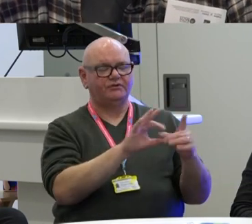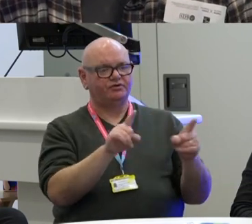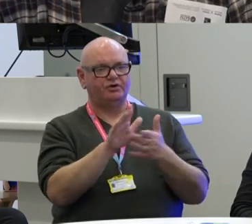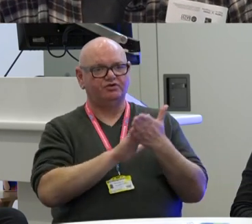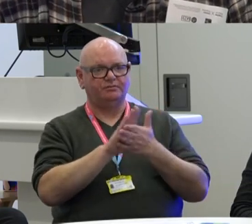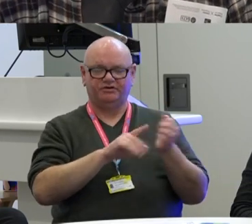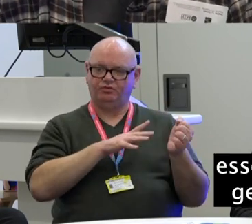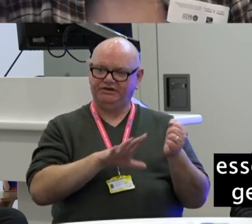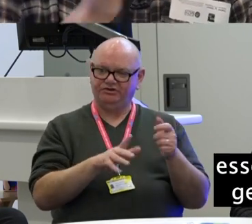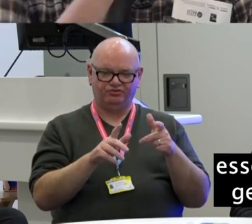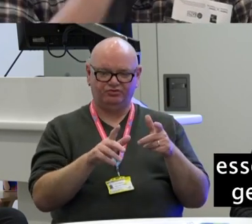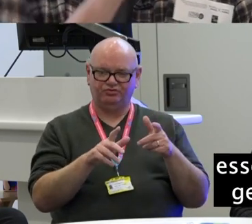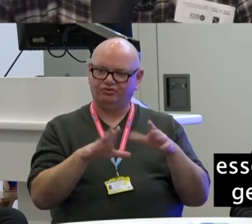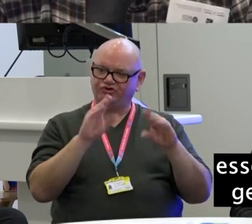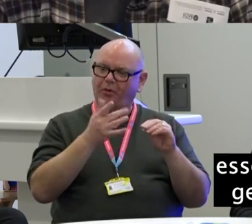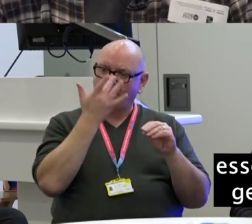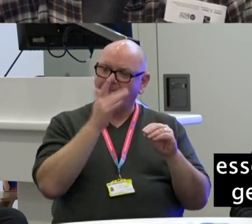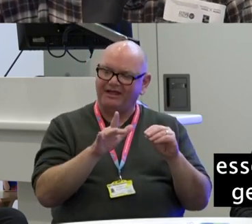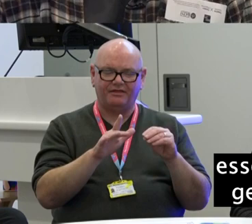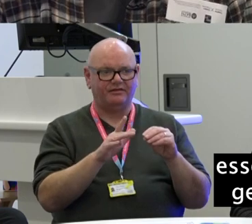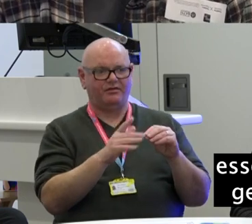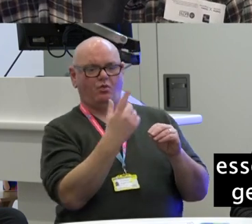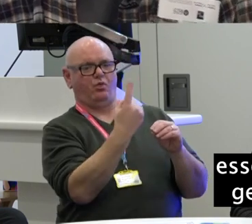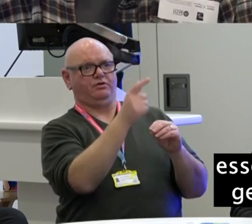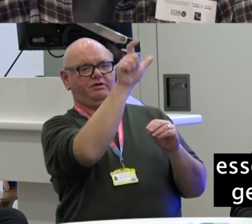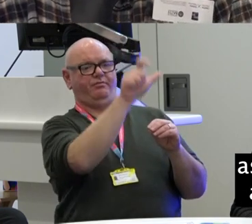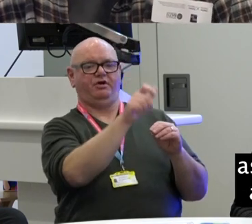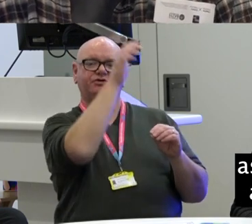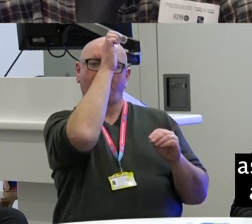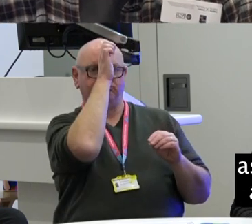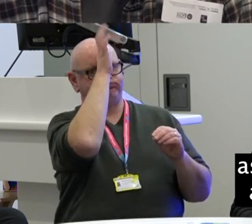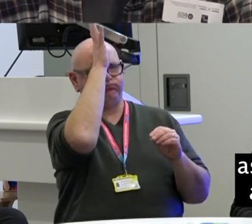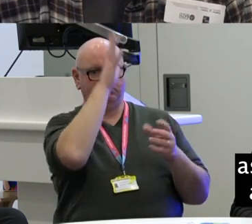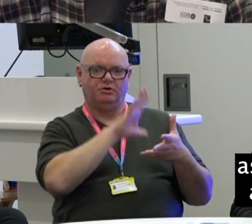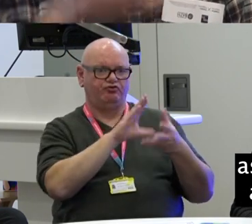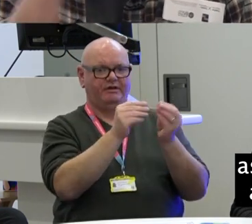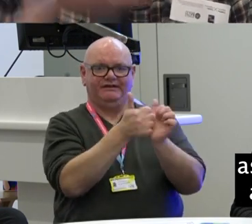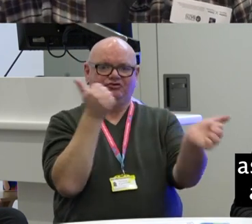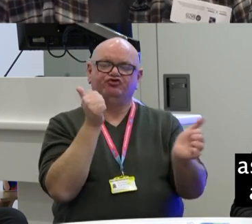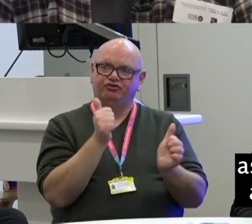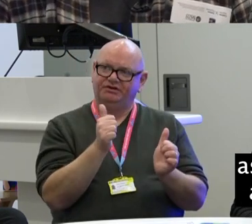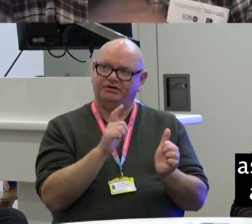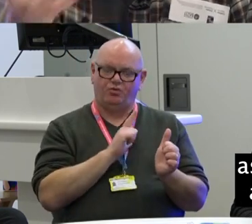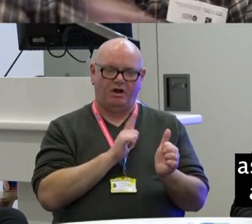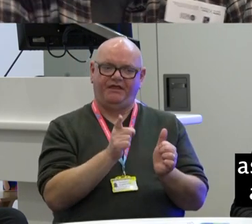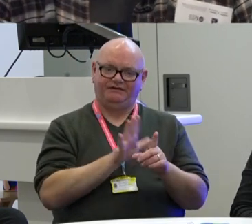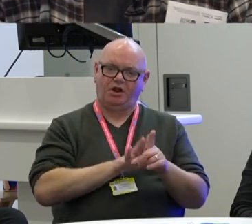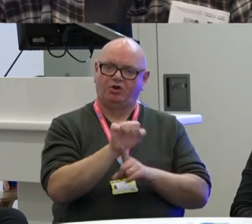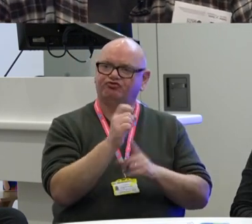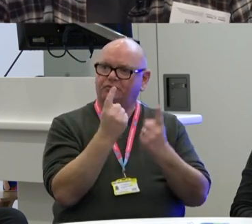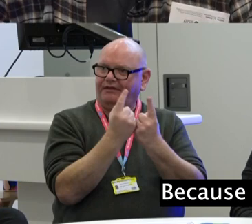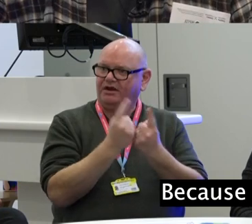of essentialist myth that there's the lone geniuses are doing this kind of work as well. That is a cultural thing as well as the